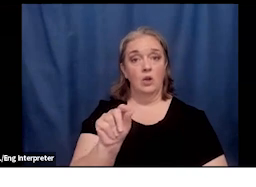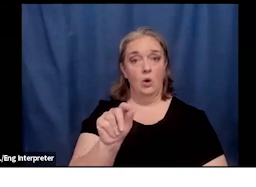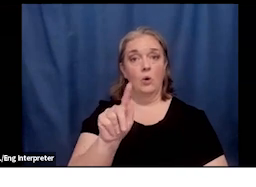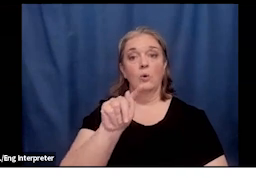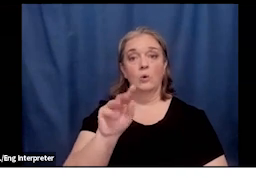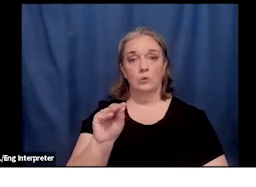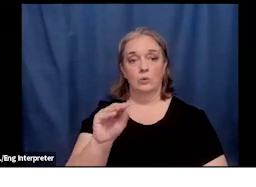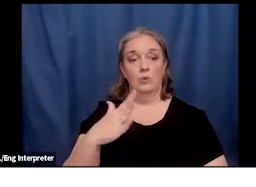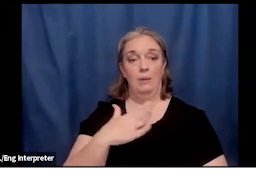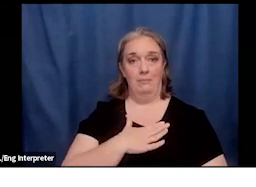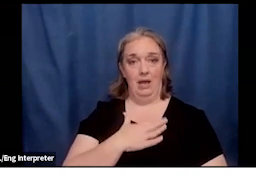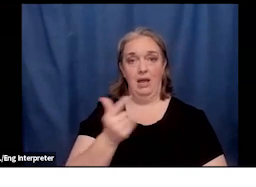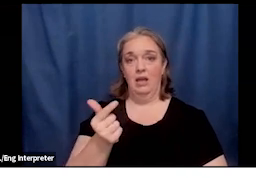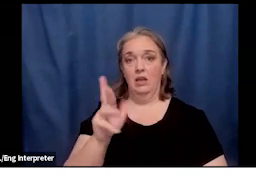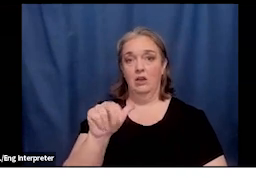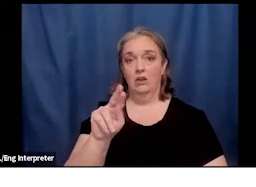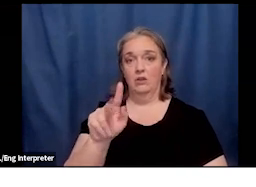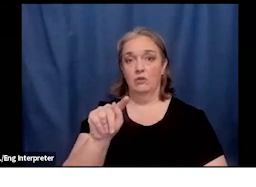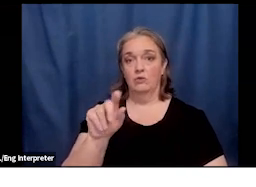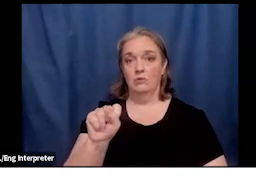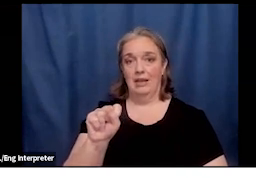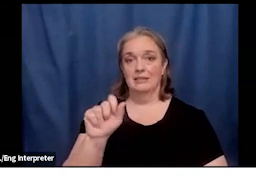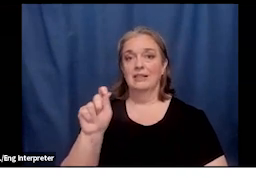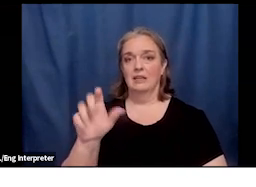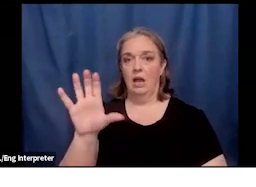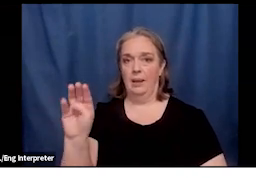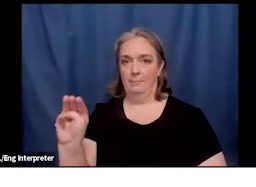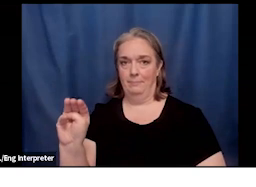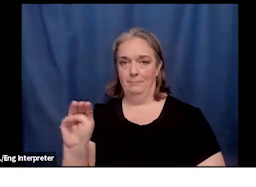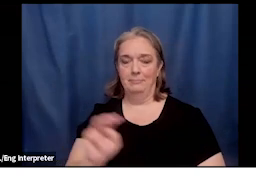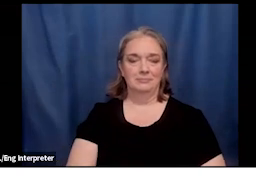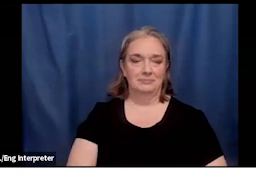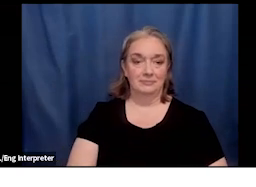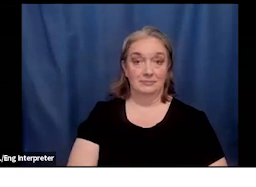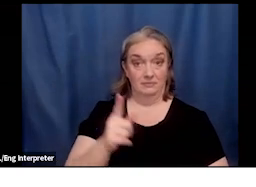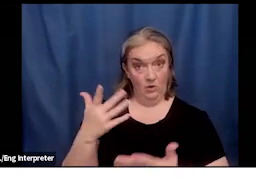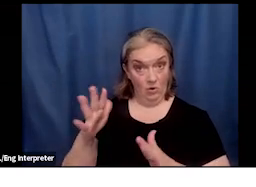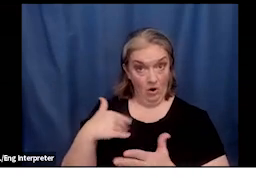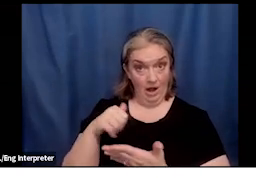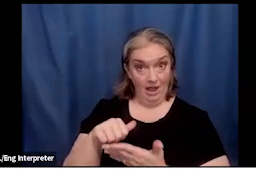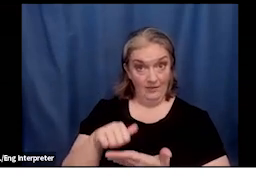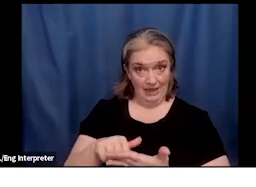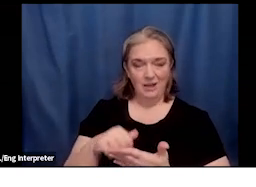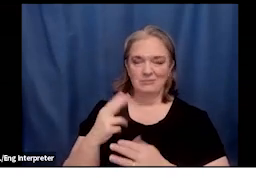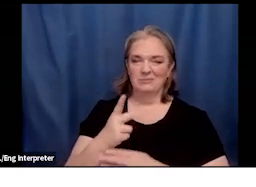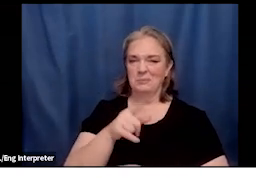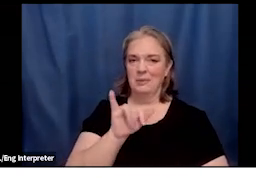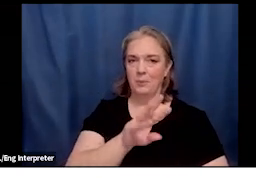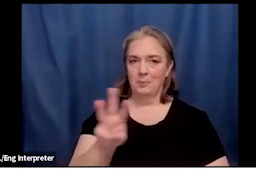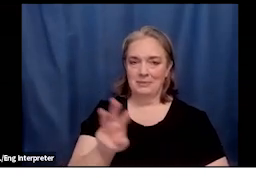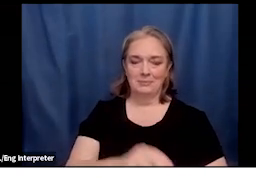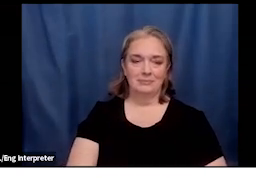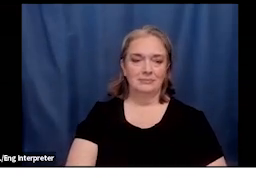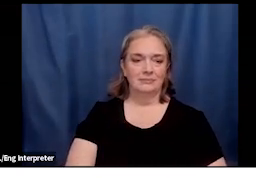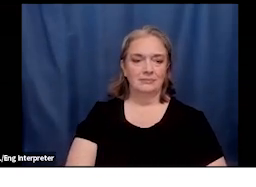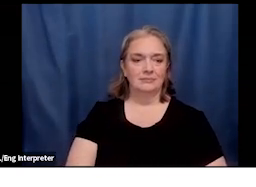www.go-to-mygrants.com. That is how you can re-enter your account if you already have an account in Unigrants. And then if you